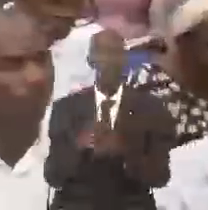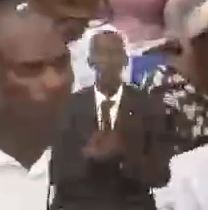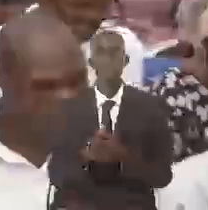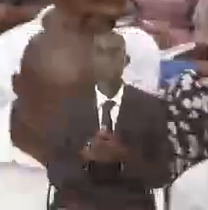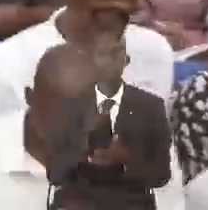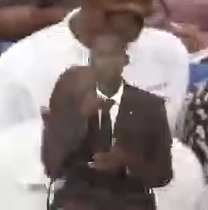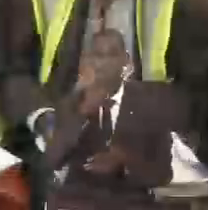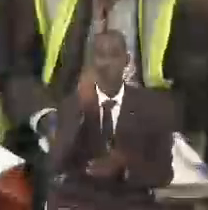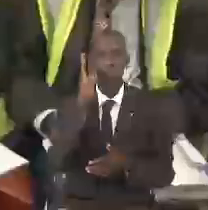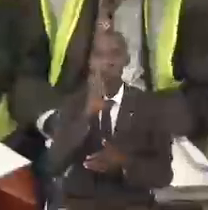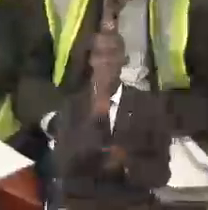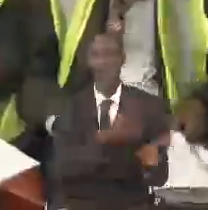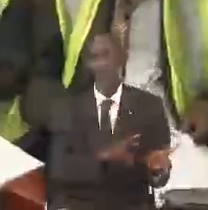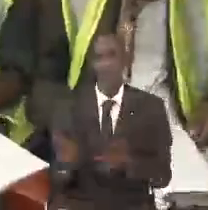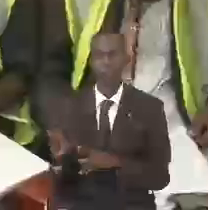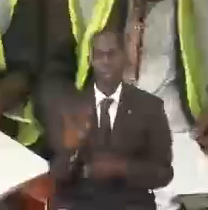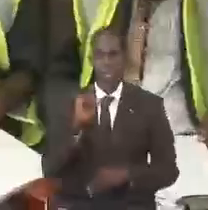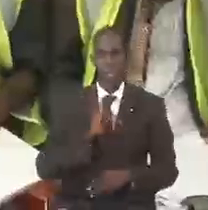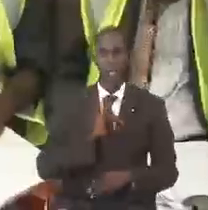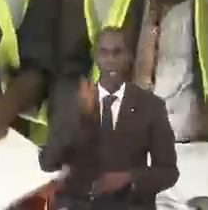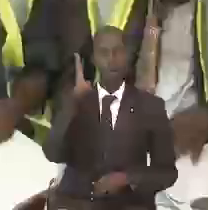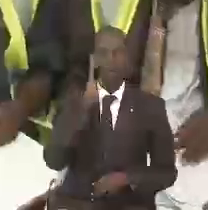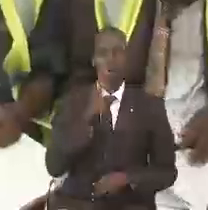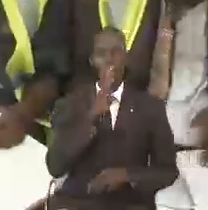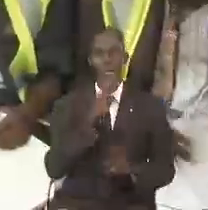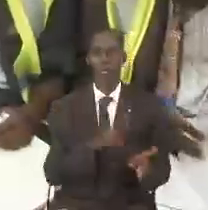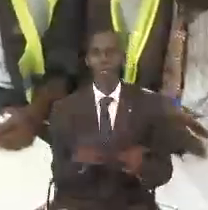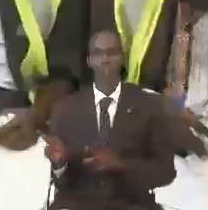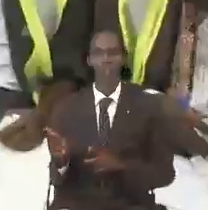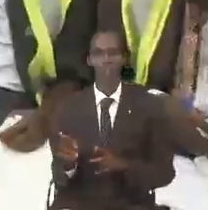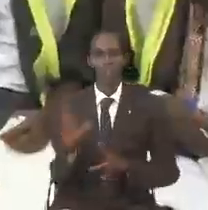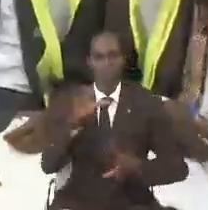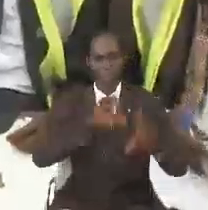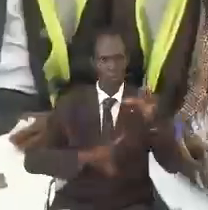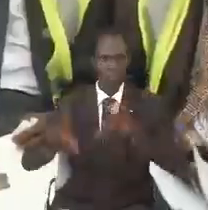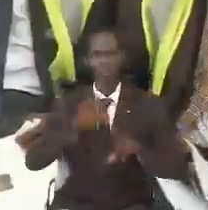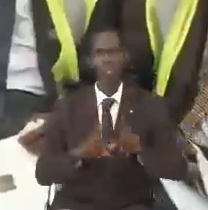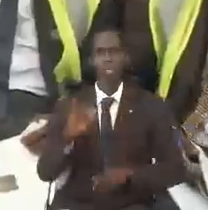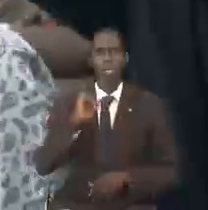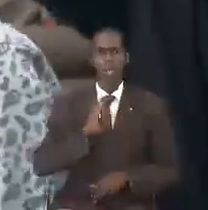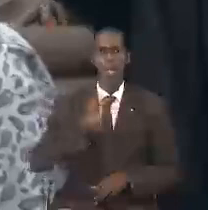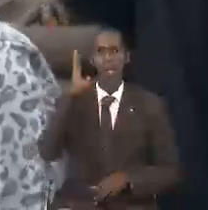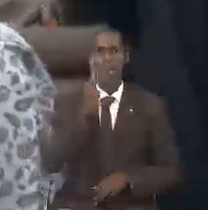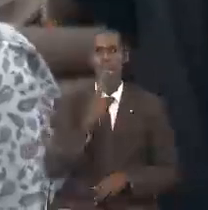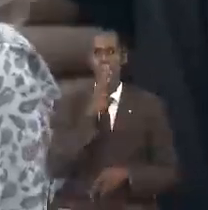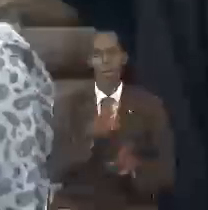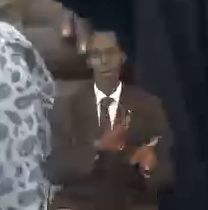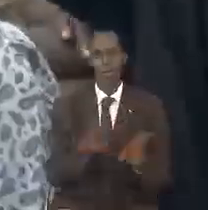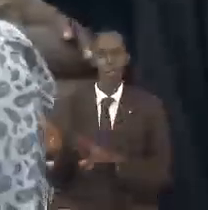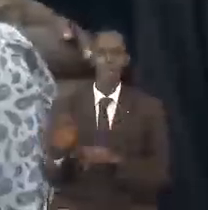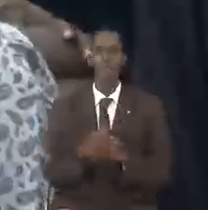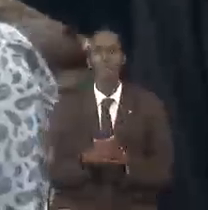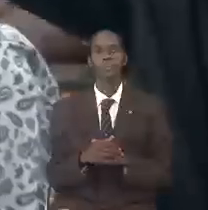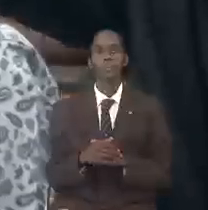ready. I will be ready. Say it aloud, I will be ready. When